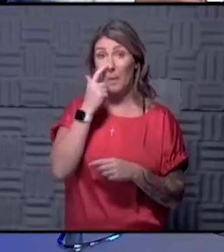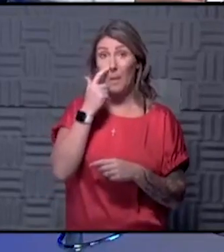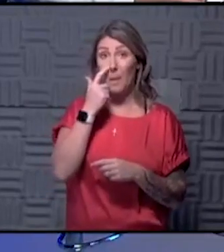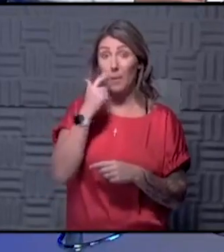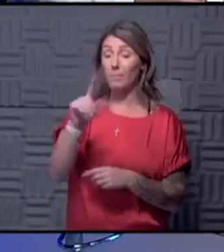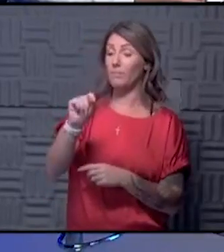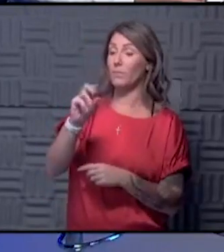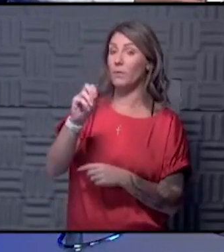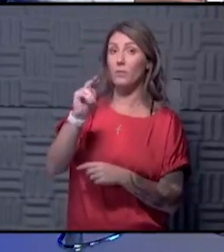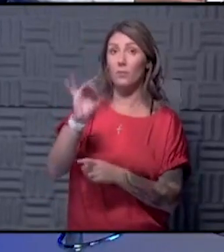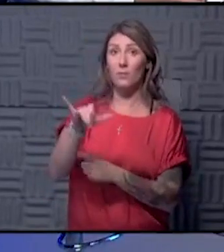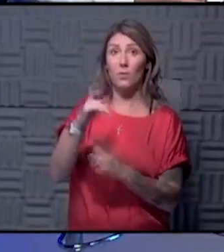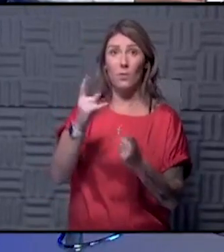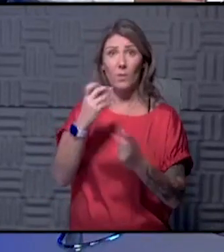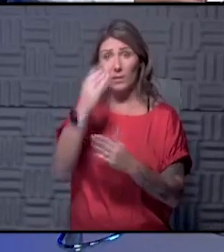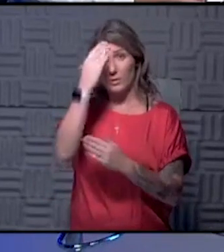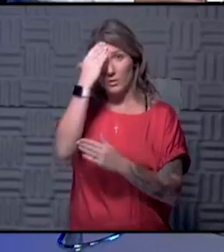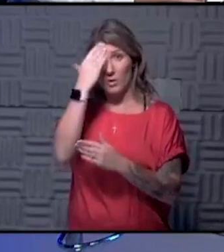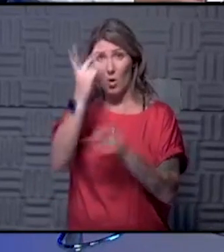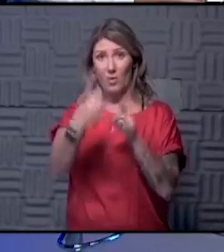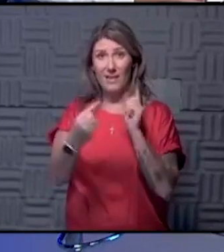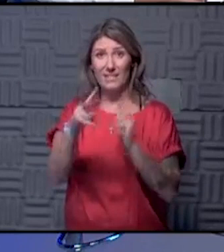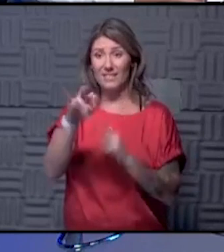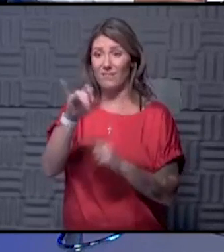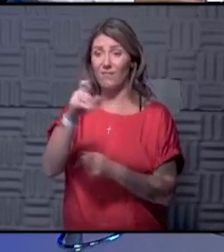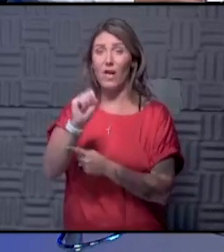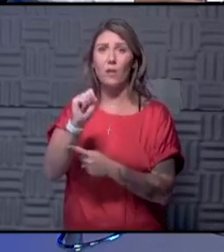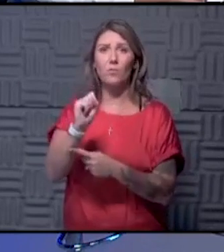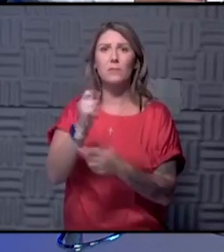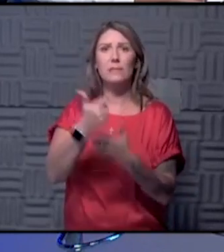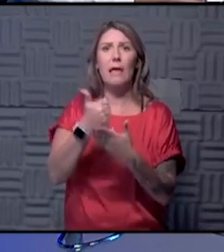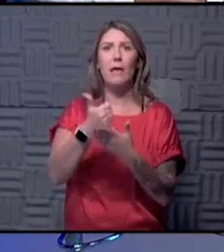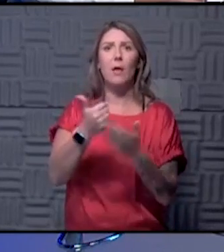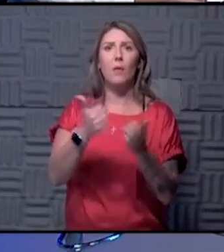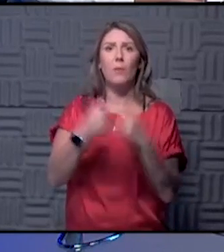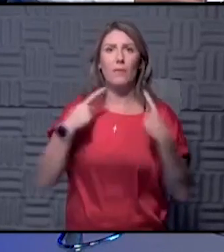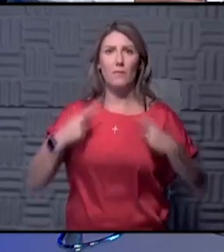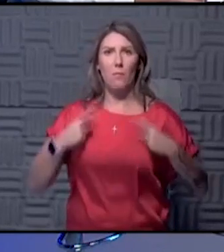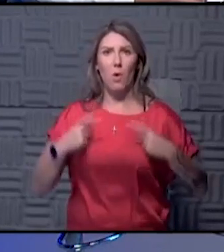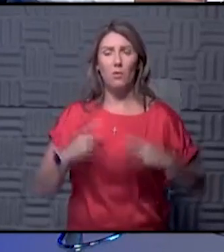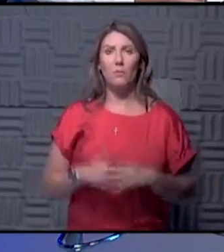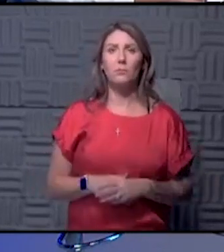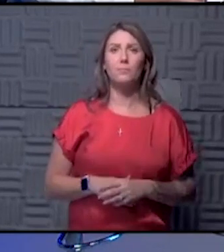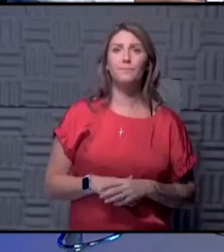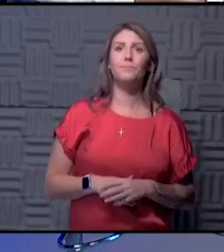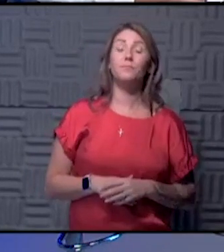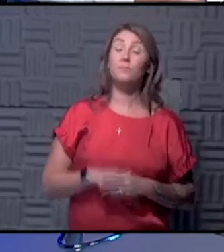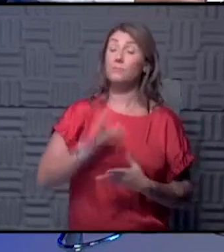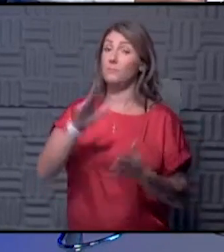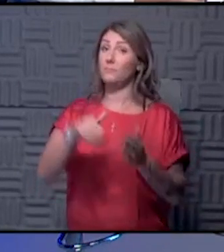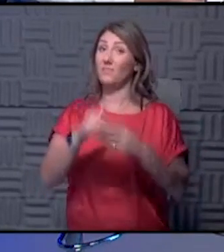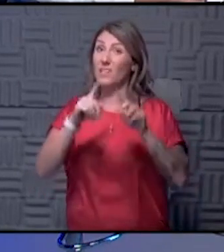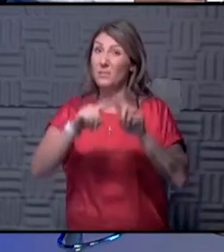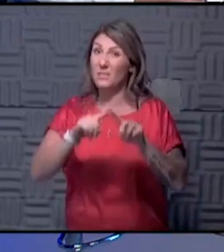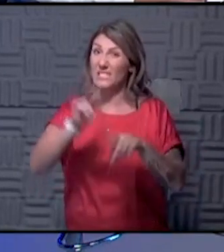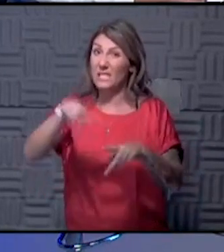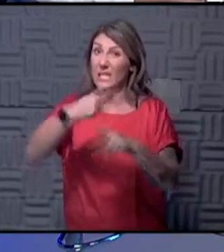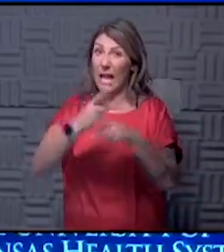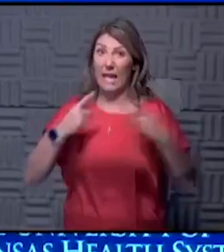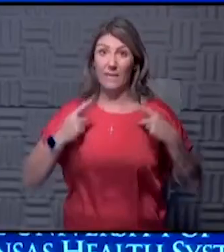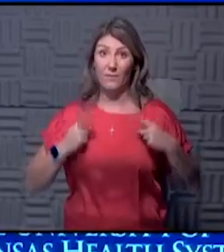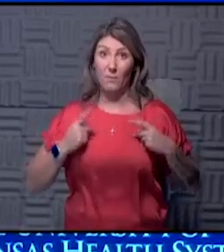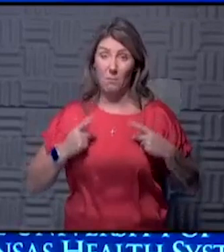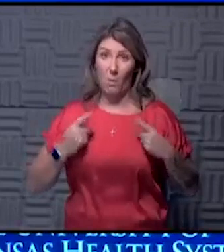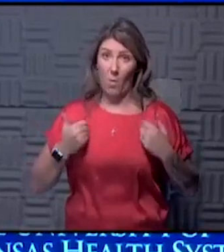Tony wants to know if antivirals help with pneumonia. It all depends on what kind of pneumonia you have.